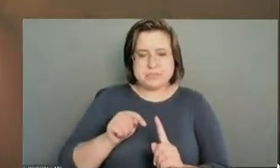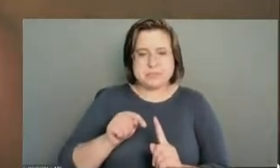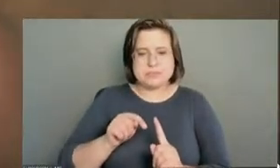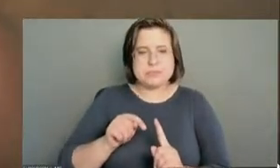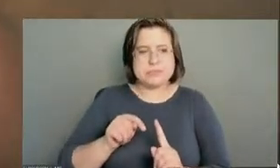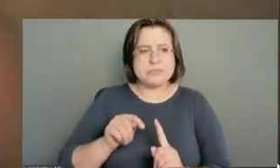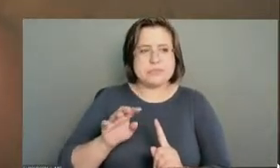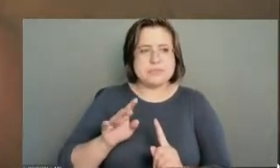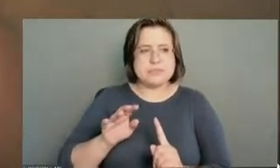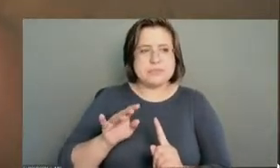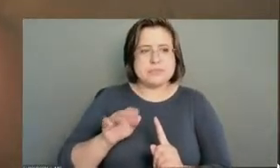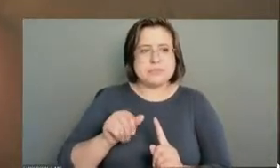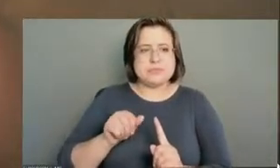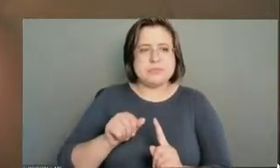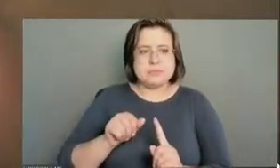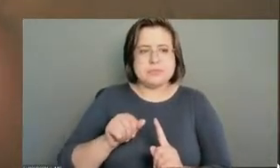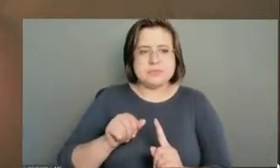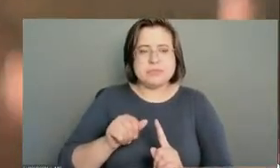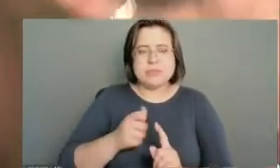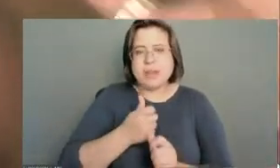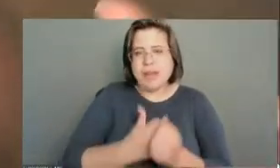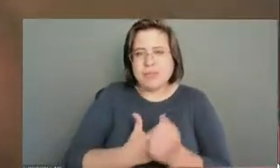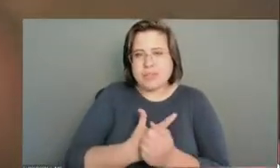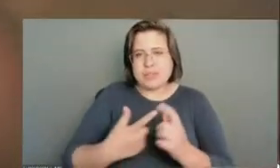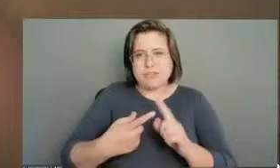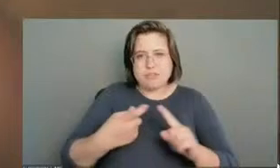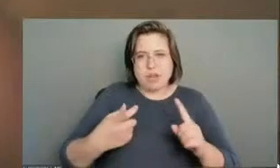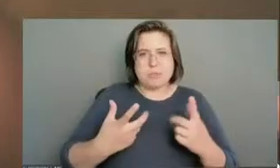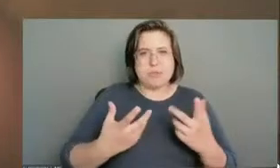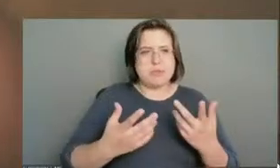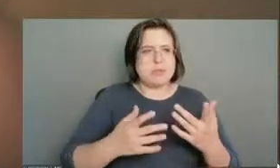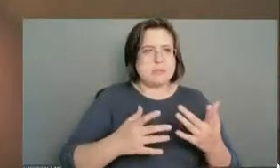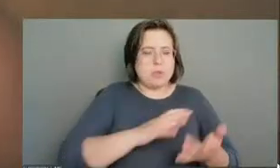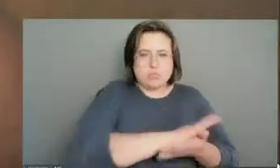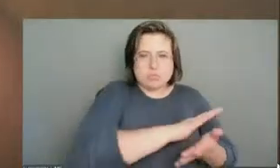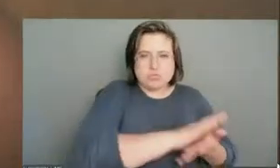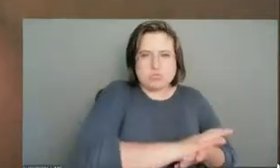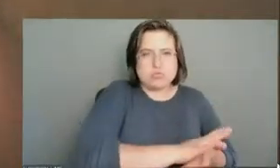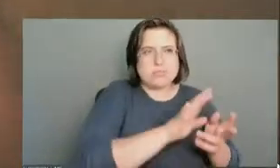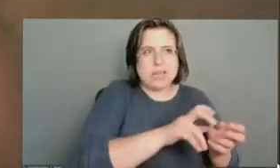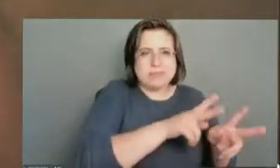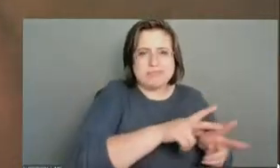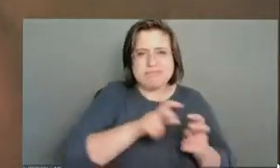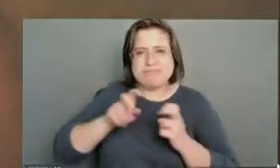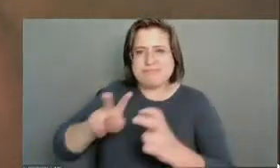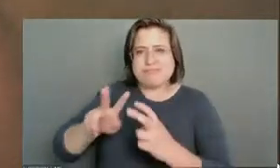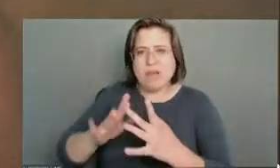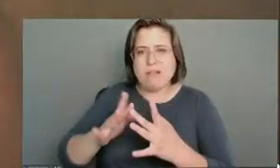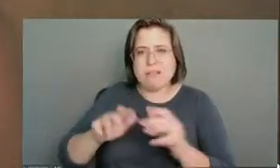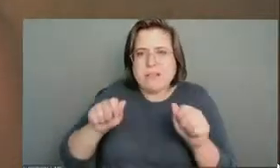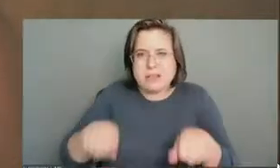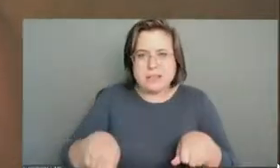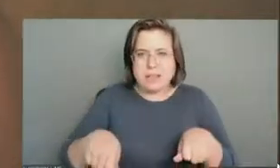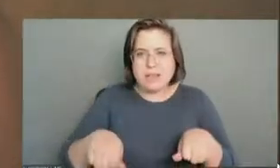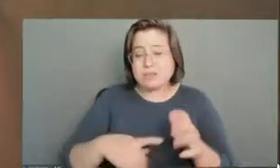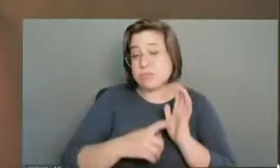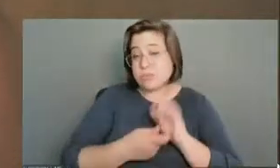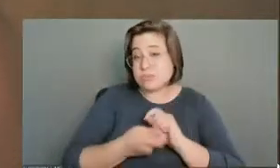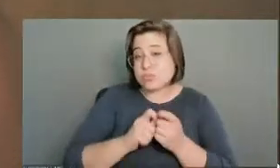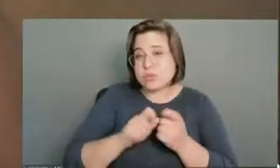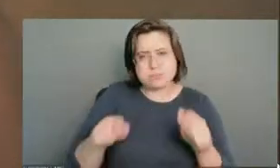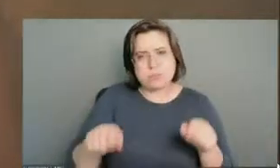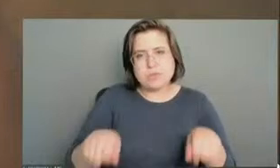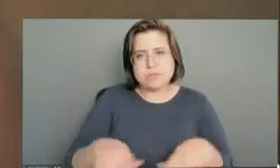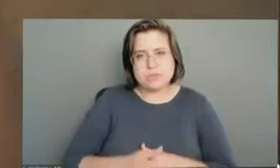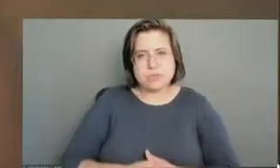can bring everything from a brick and mortar school online. It just takes a little bit of change to get there. It's possible